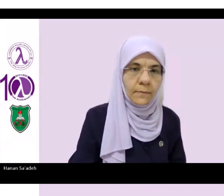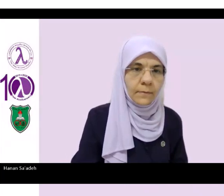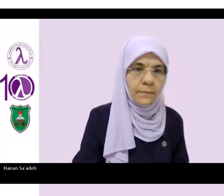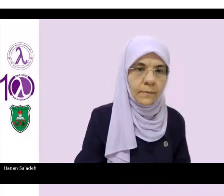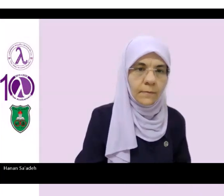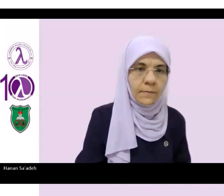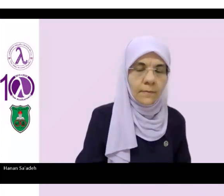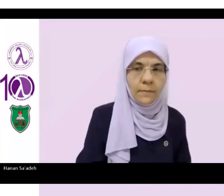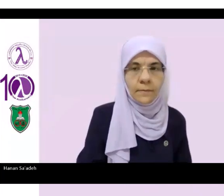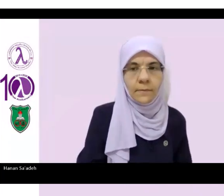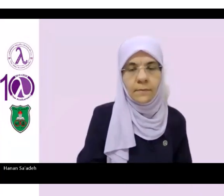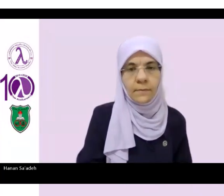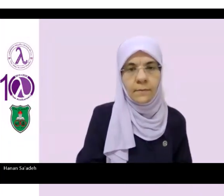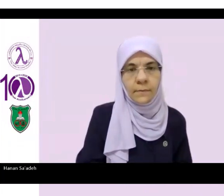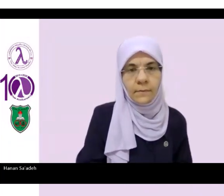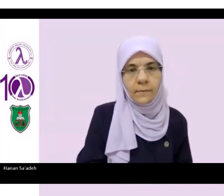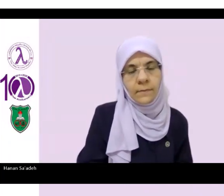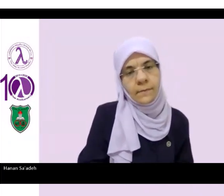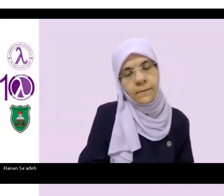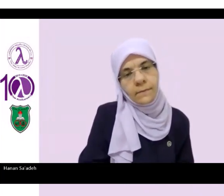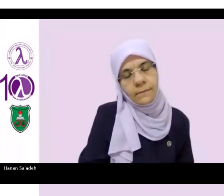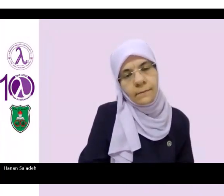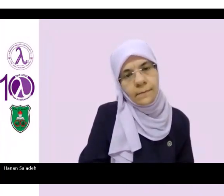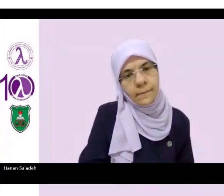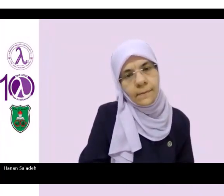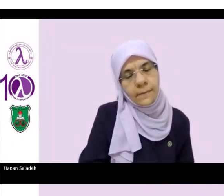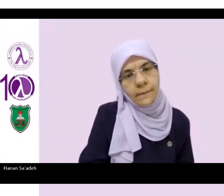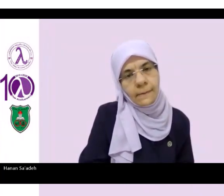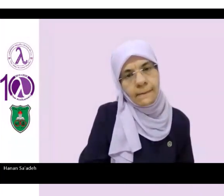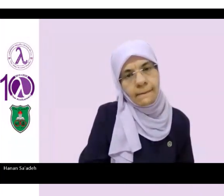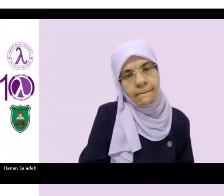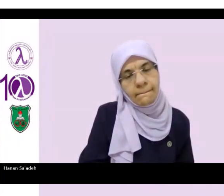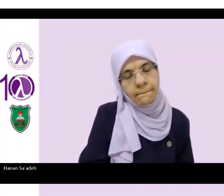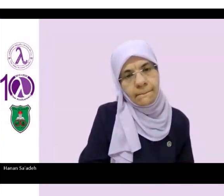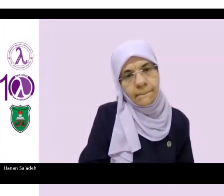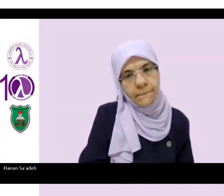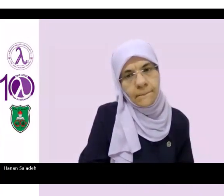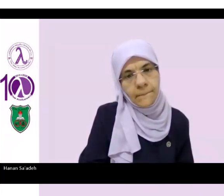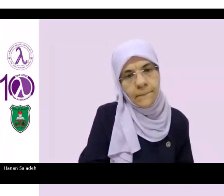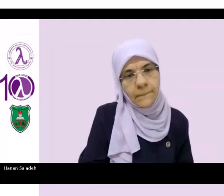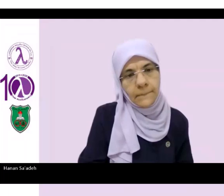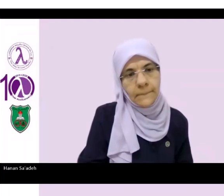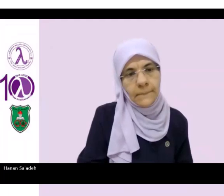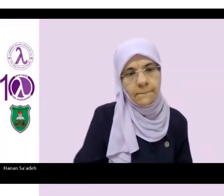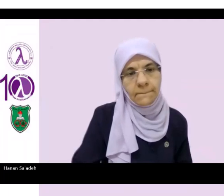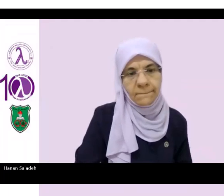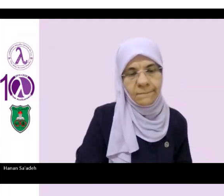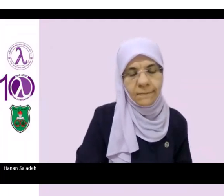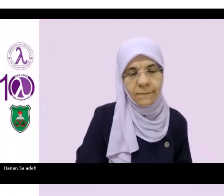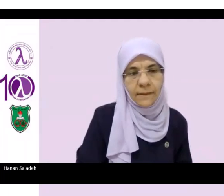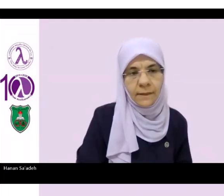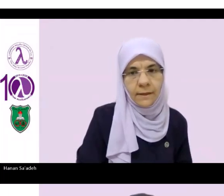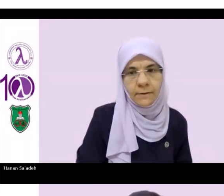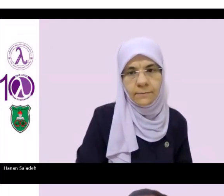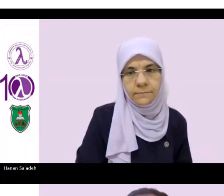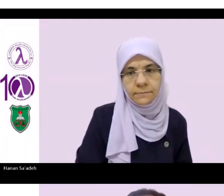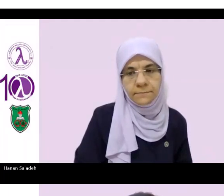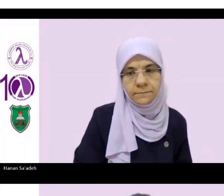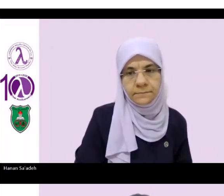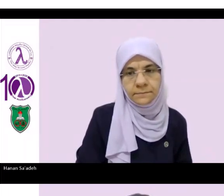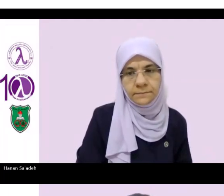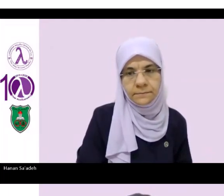or a harmonic when it starts, when electron starts to produce photon, and what is the end of